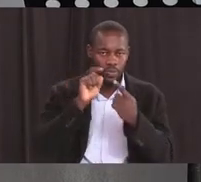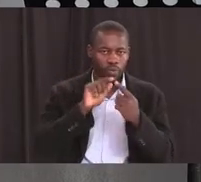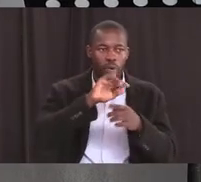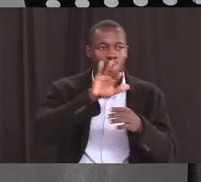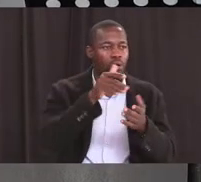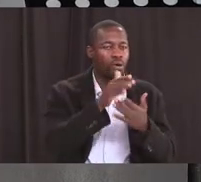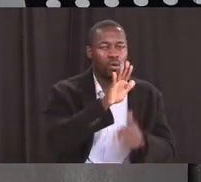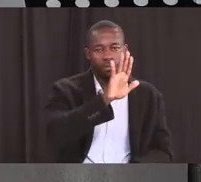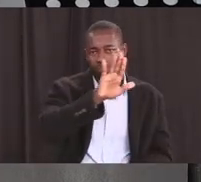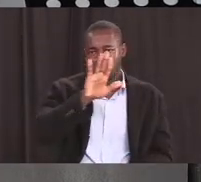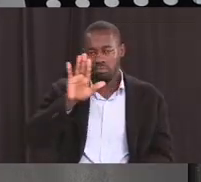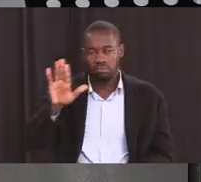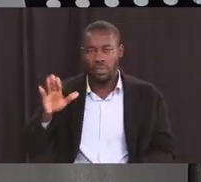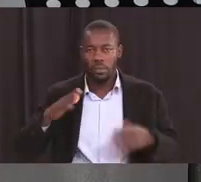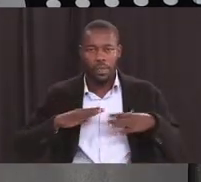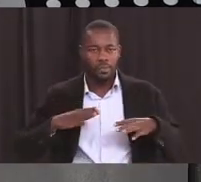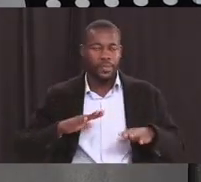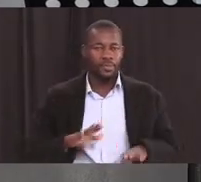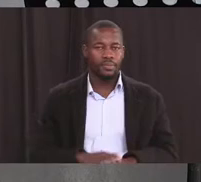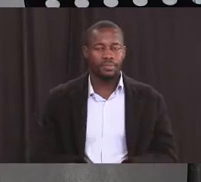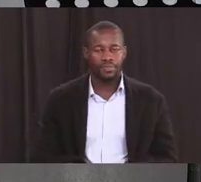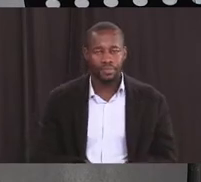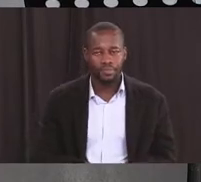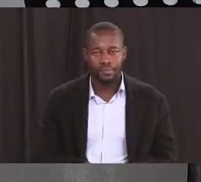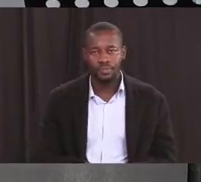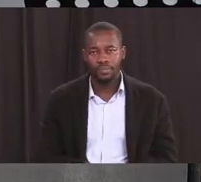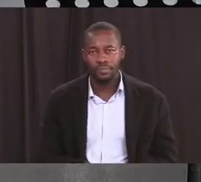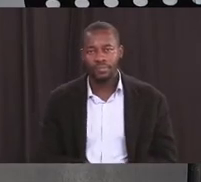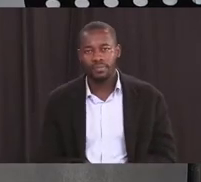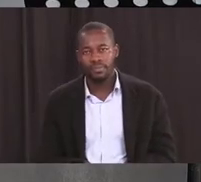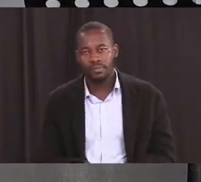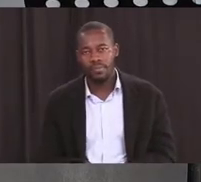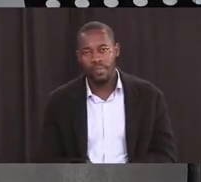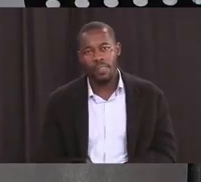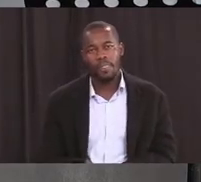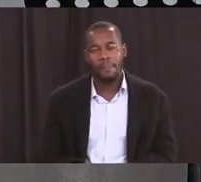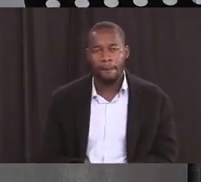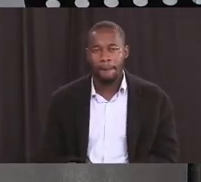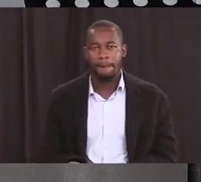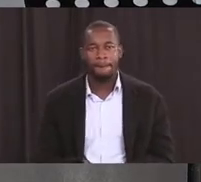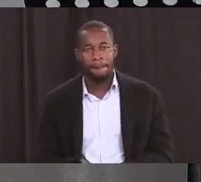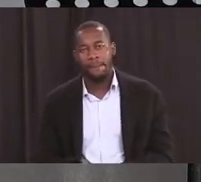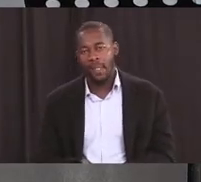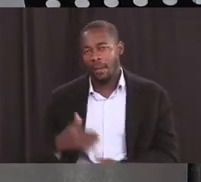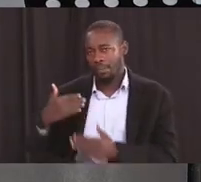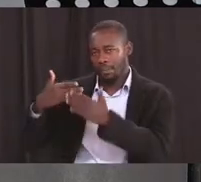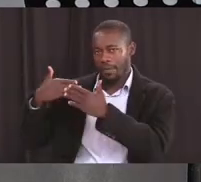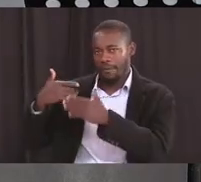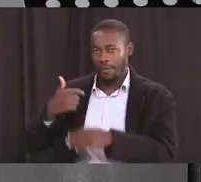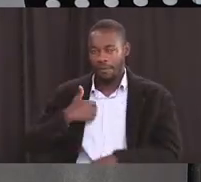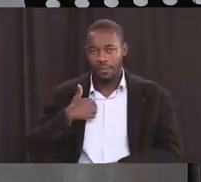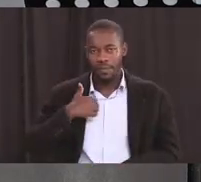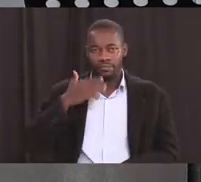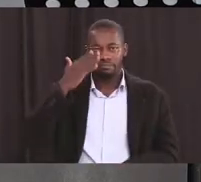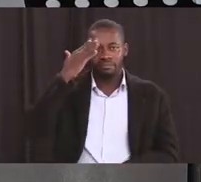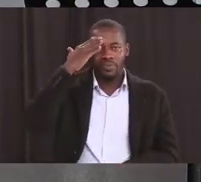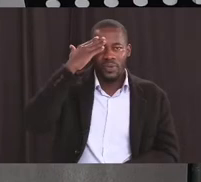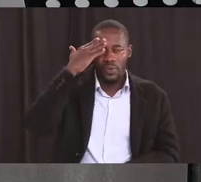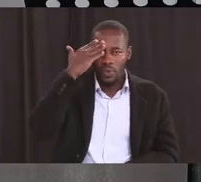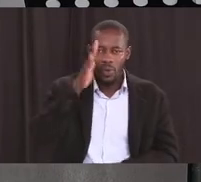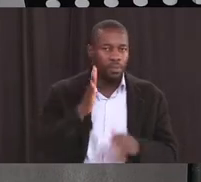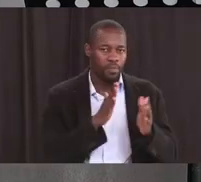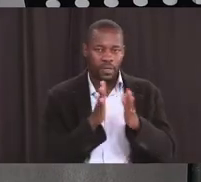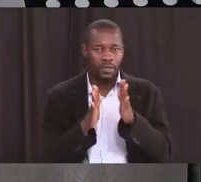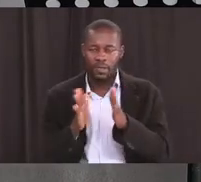Although Paul and his and those he was journeying with didn't know the plan of the Lord, they knew that God had